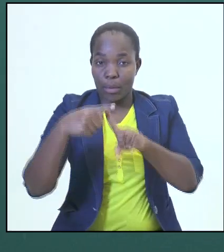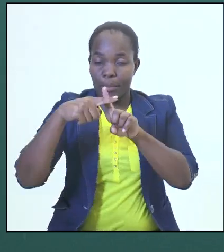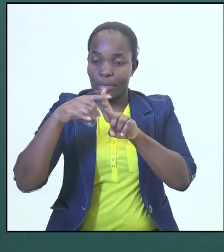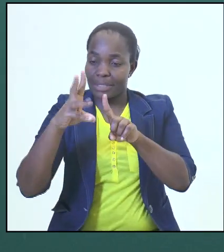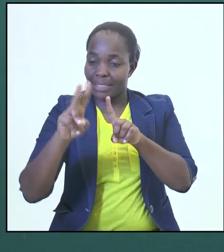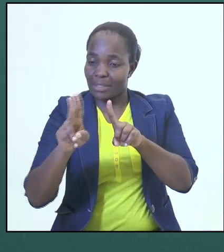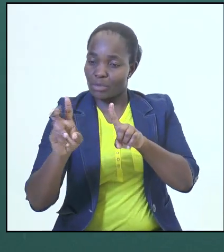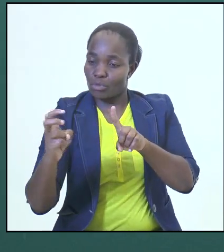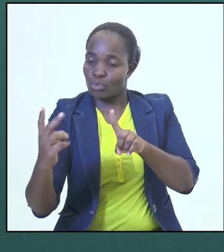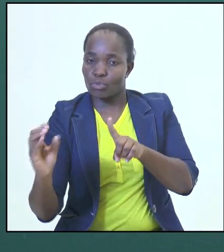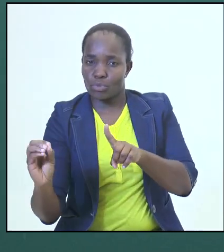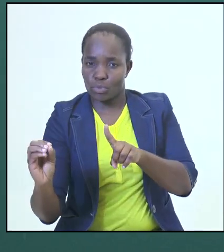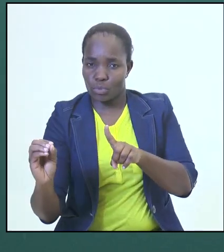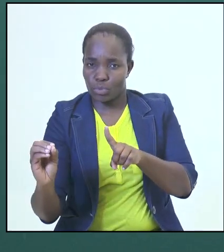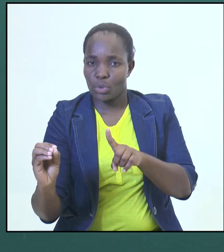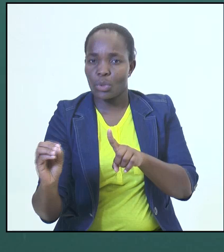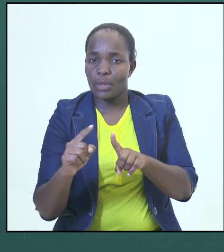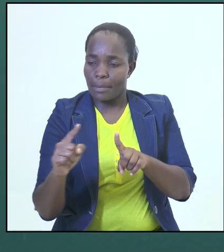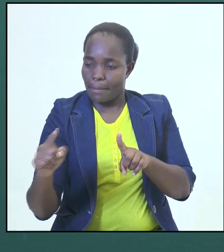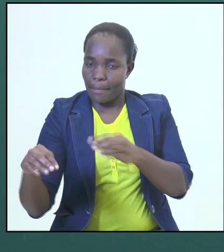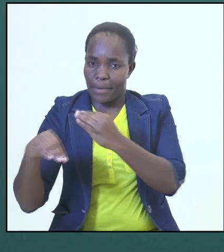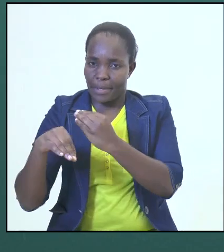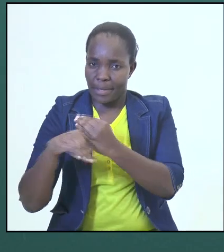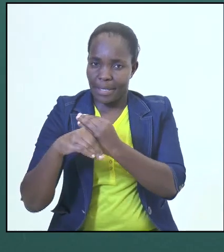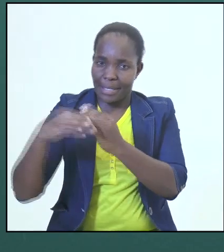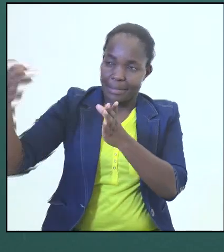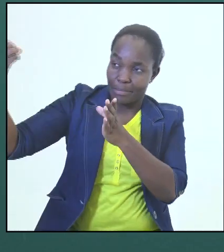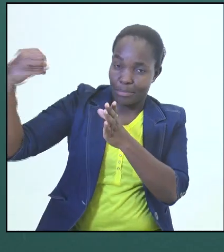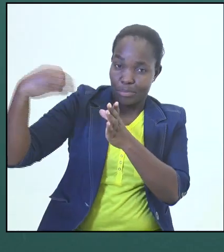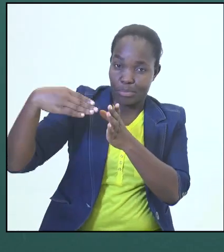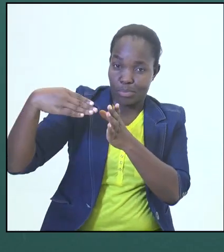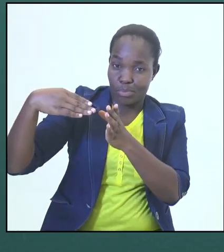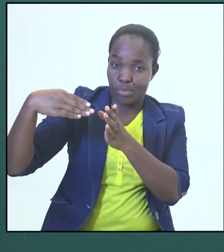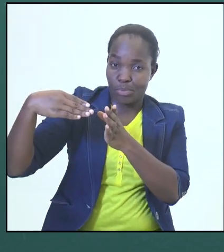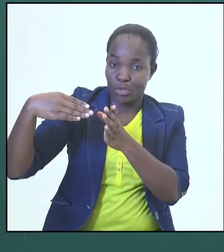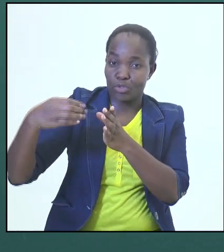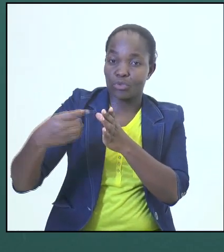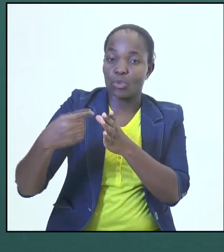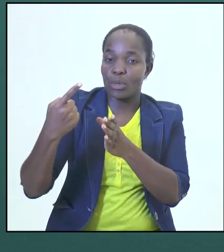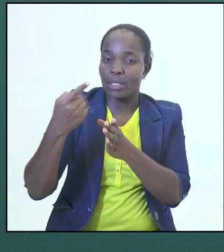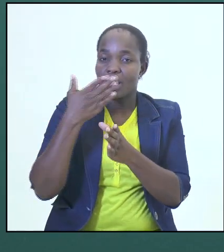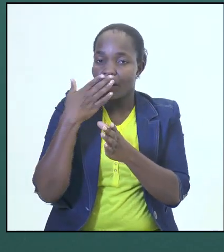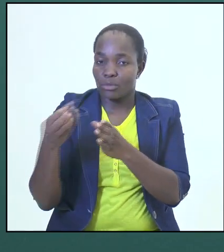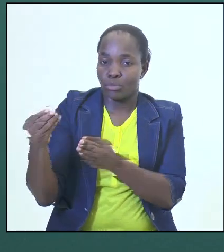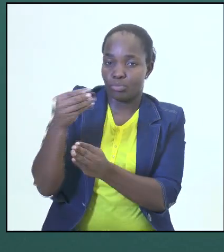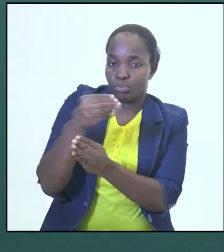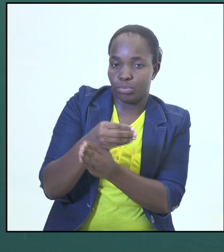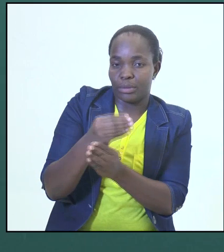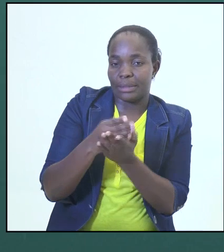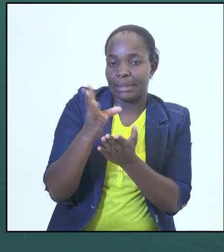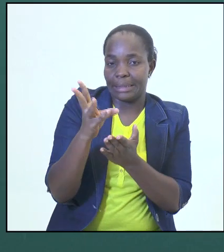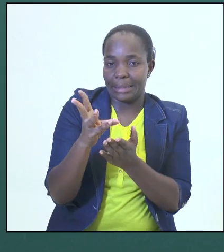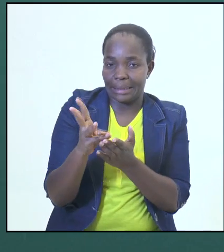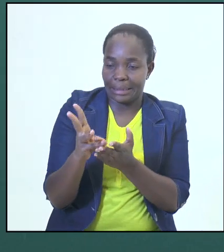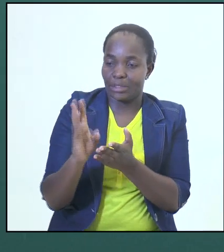6 water molecules with the addition of light energy gives 1 glucose molecule and 6